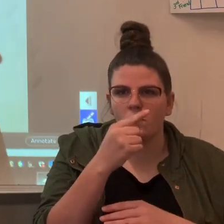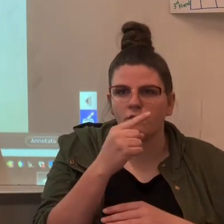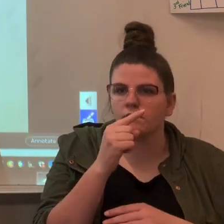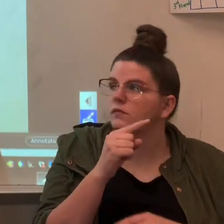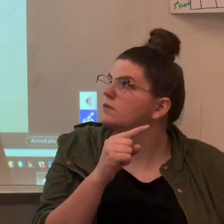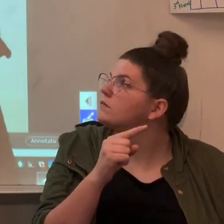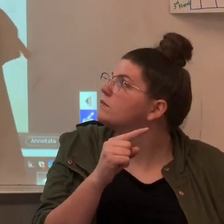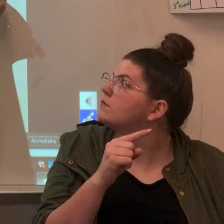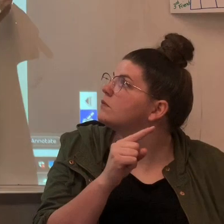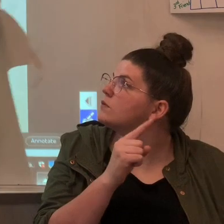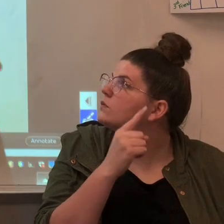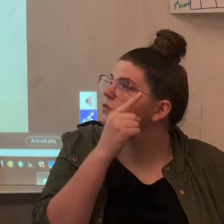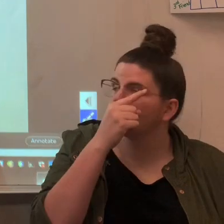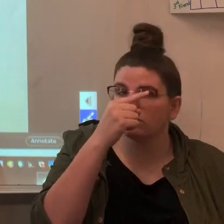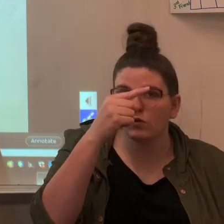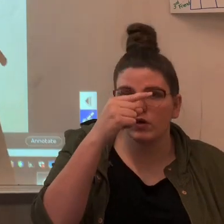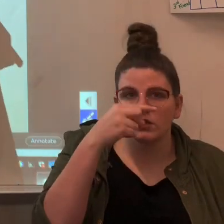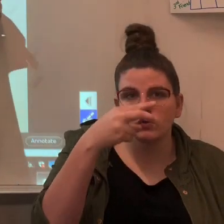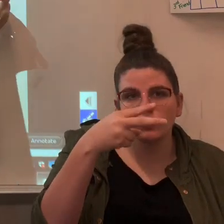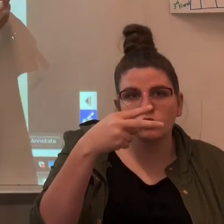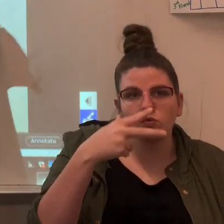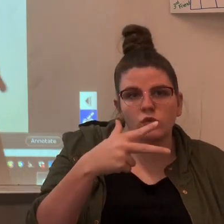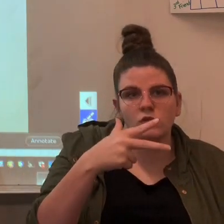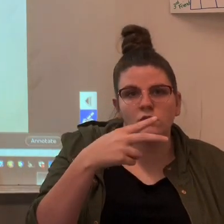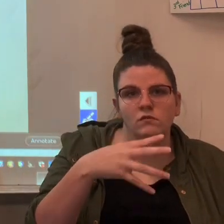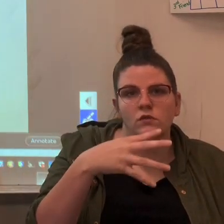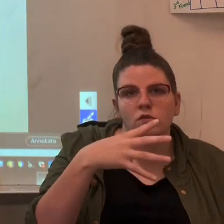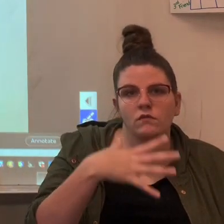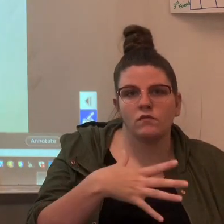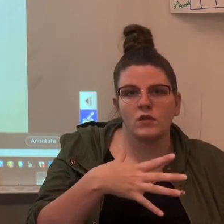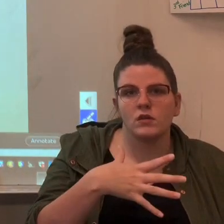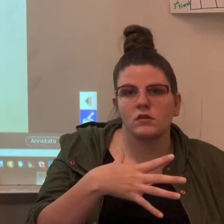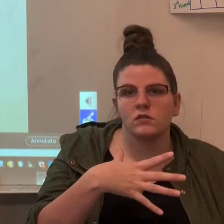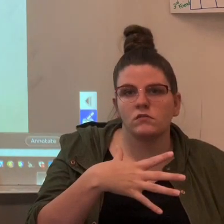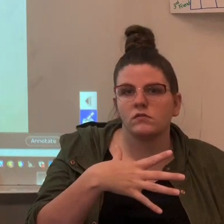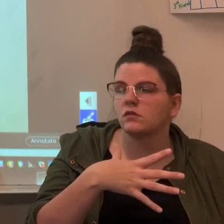3, 4, 5,